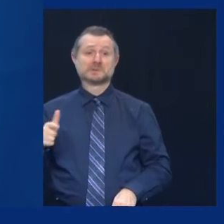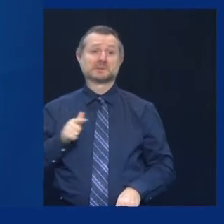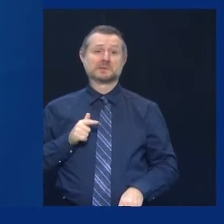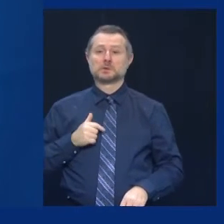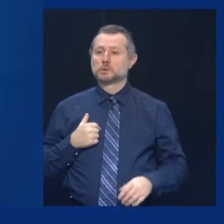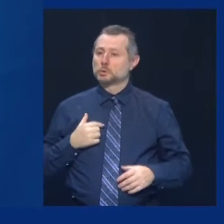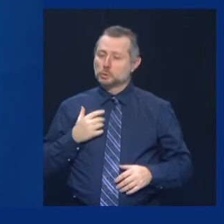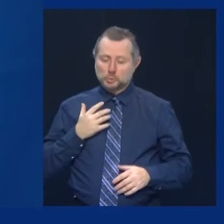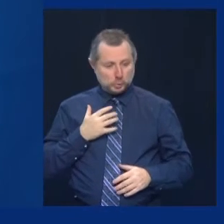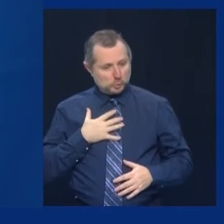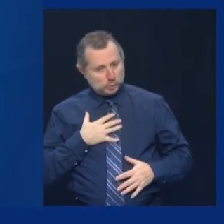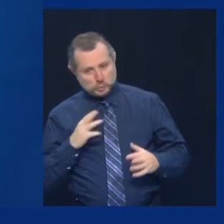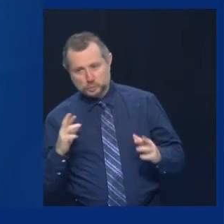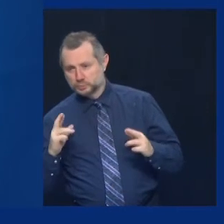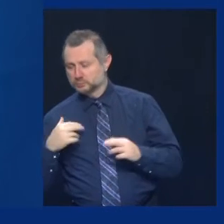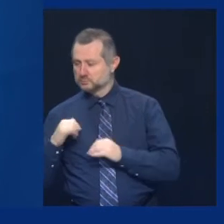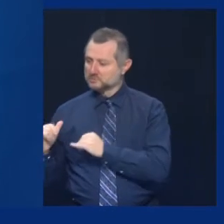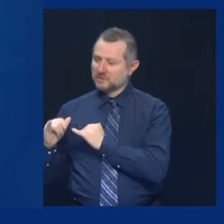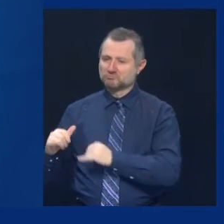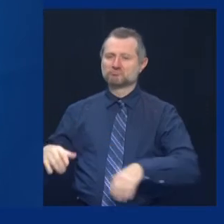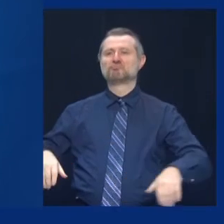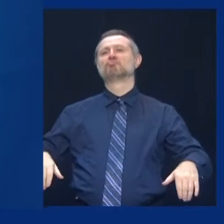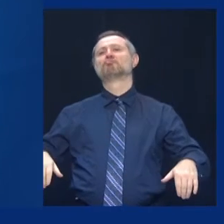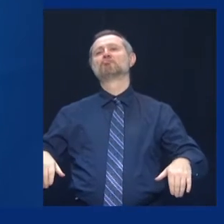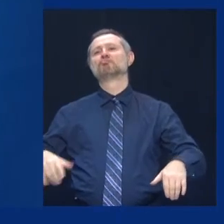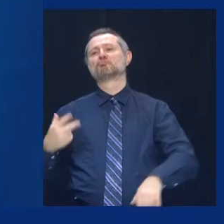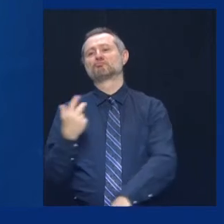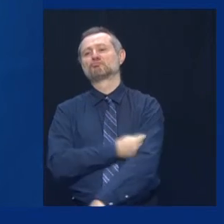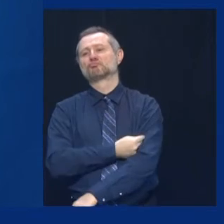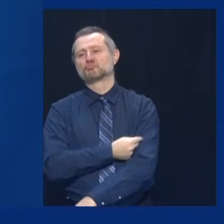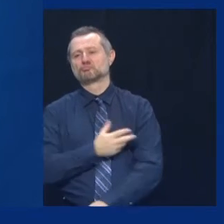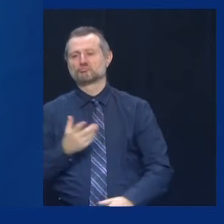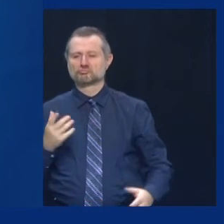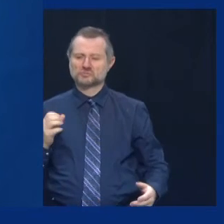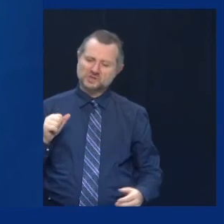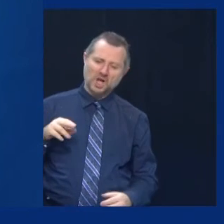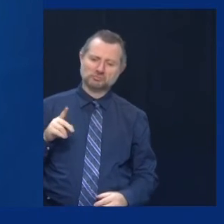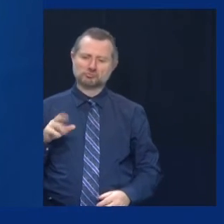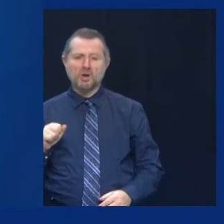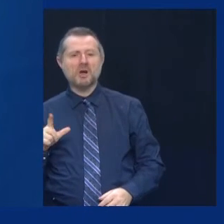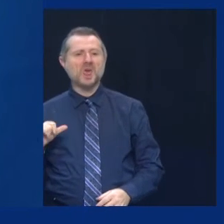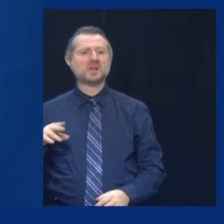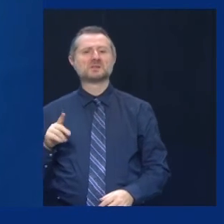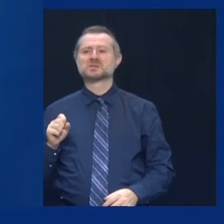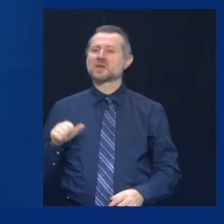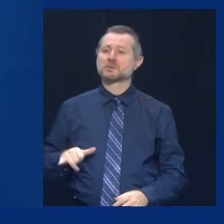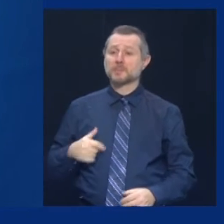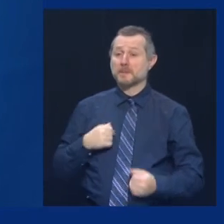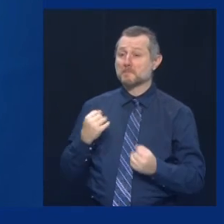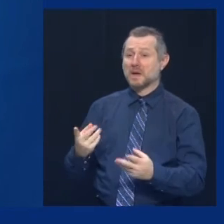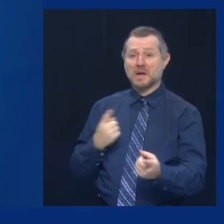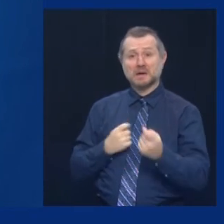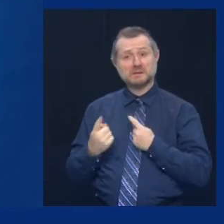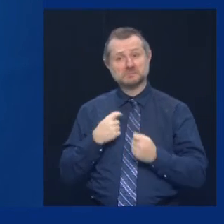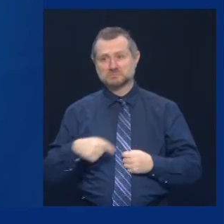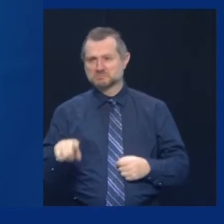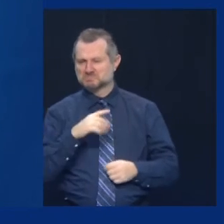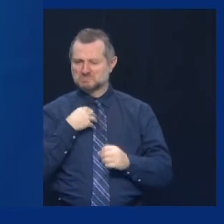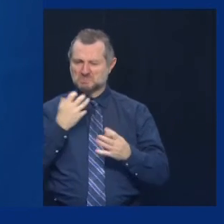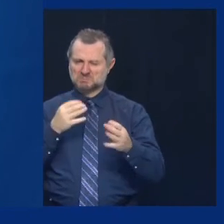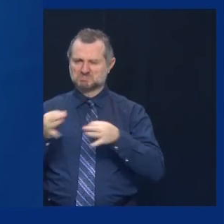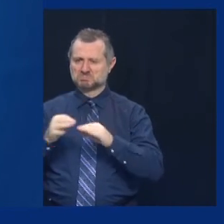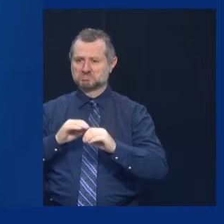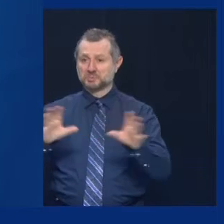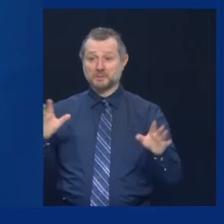Nurse Sandra Lindsay. I've had a lot of questions. I want to make something clear. Politicians